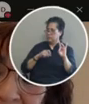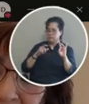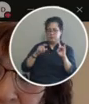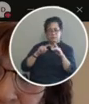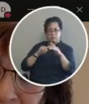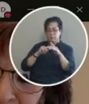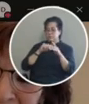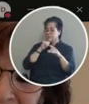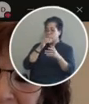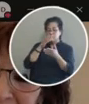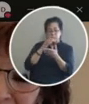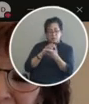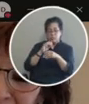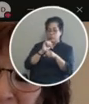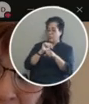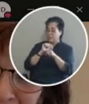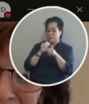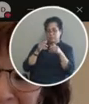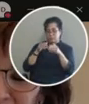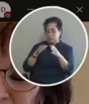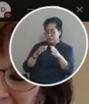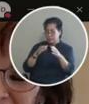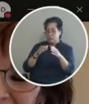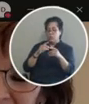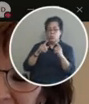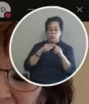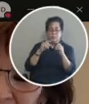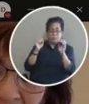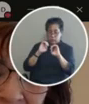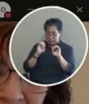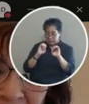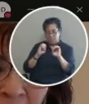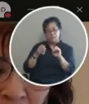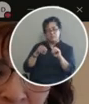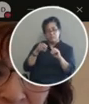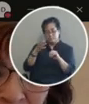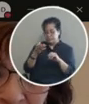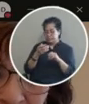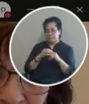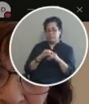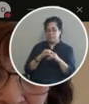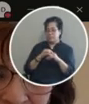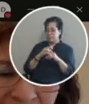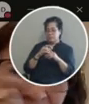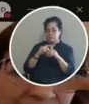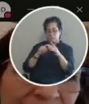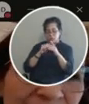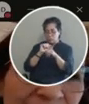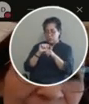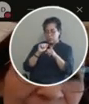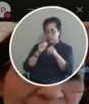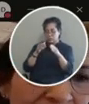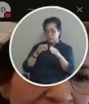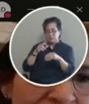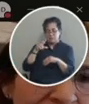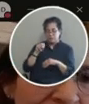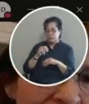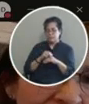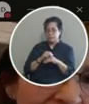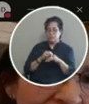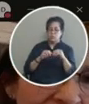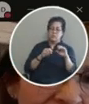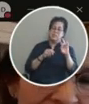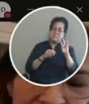the streets and bring up the dedicated funds when it's an emergency. So, no. Okay, and that motion passes with